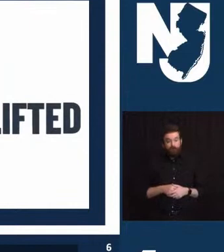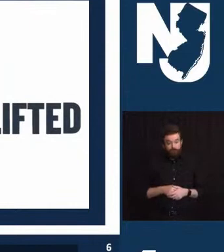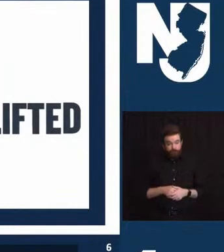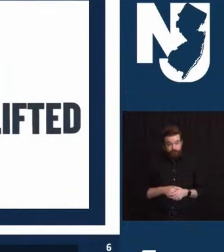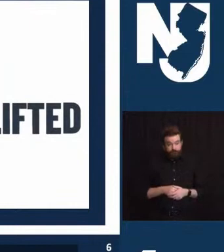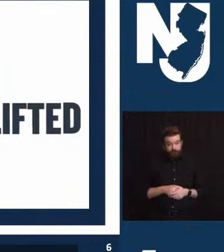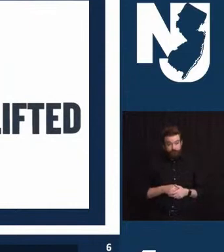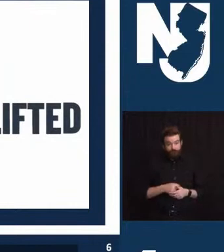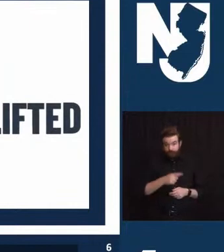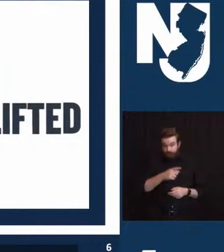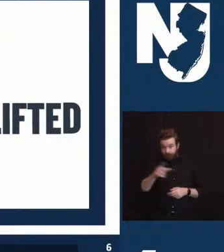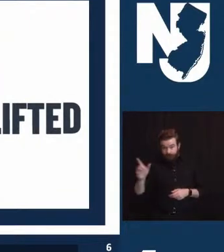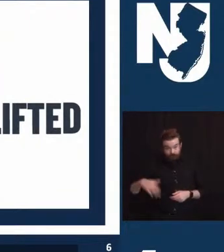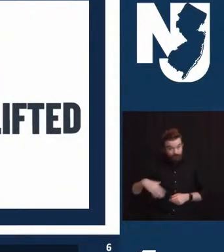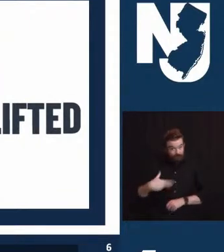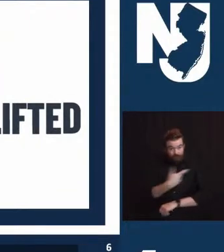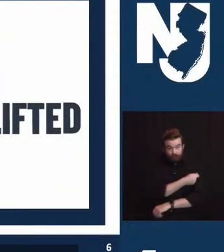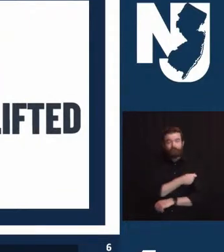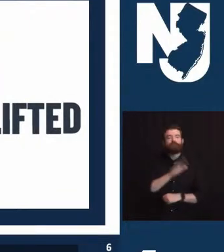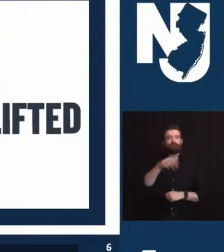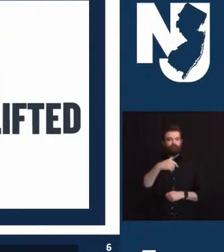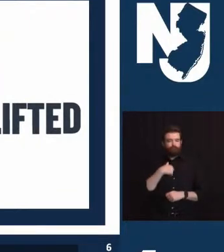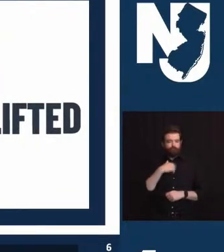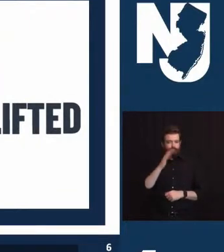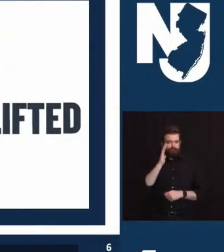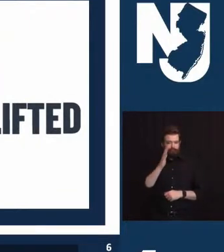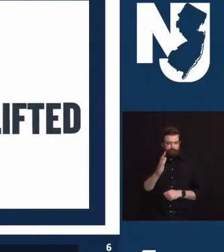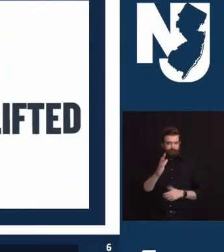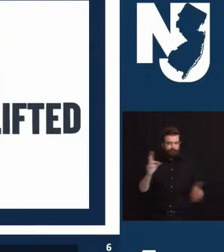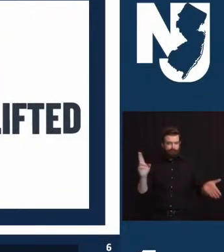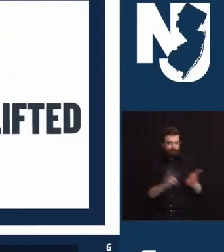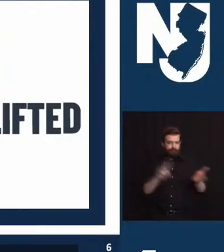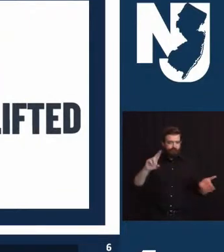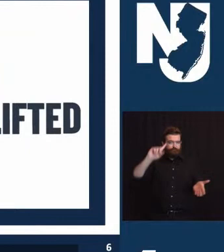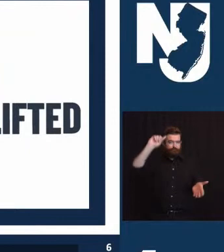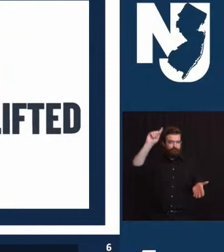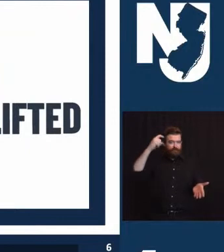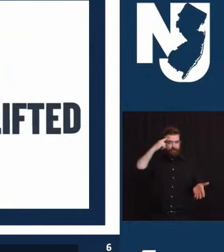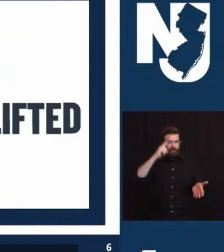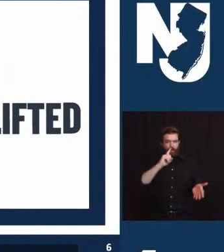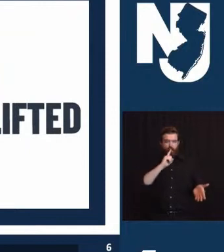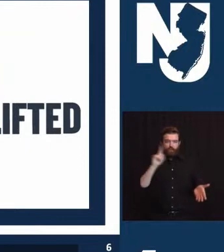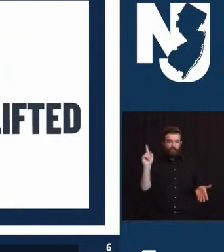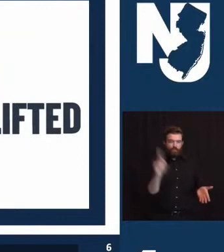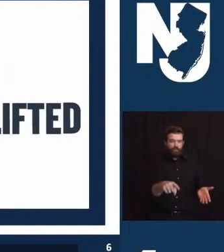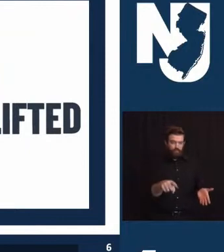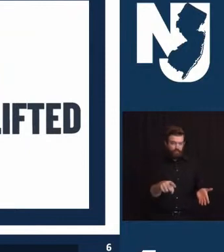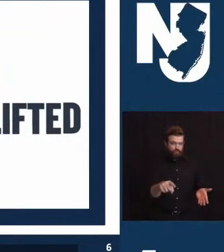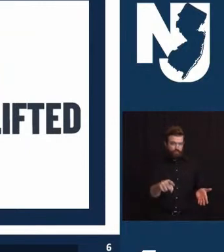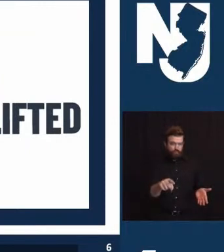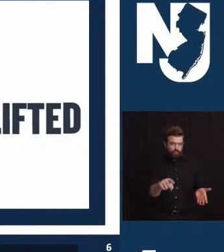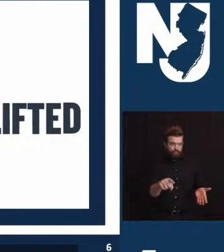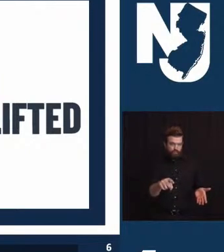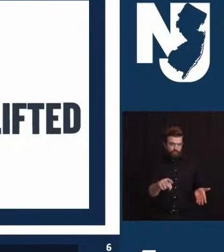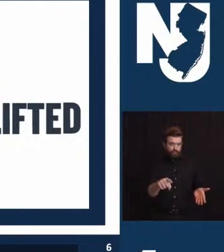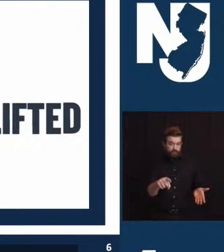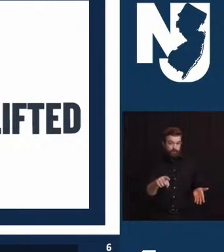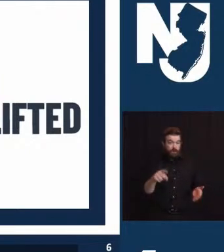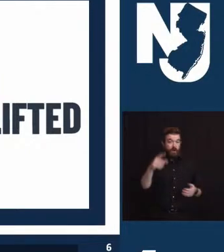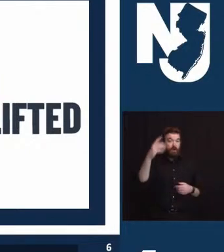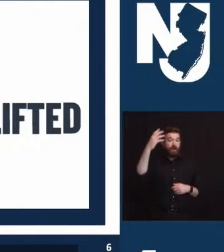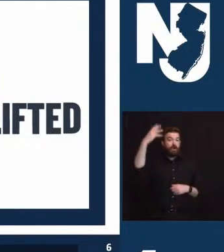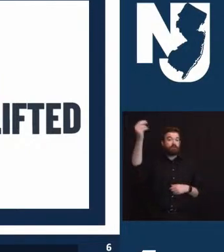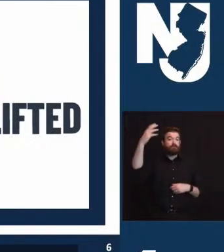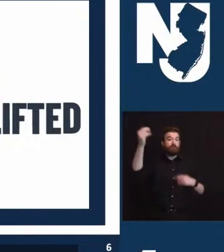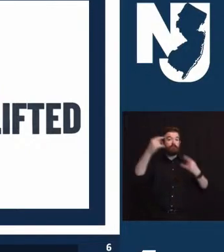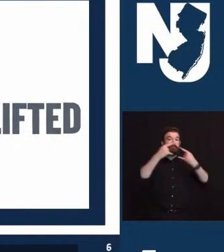previewed on Friday, eliminating the outdoor mask mandate altogether in settings open to the public.